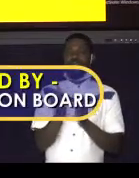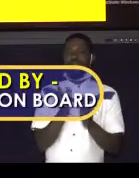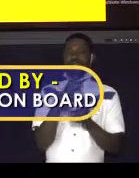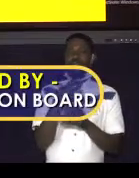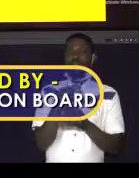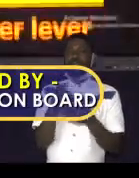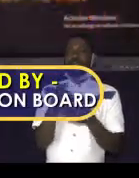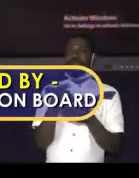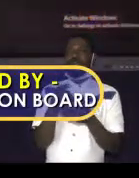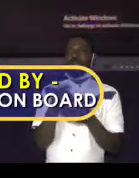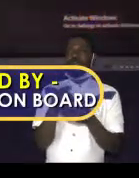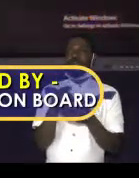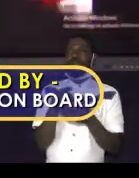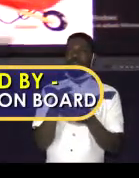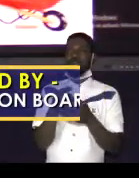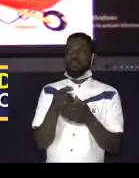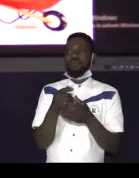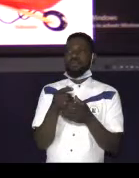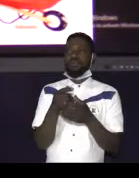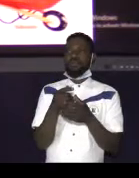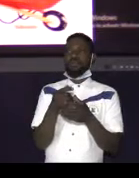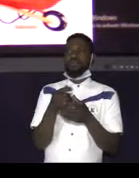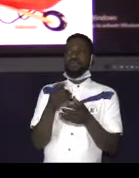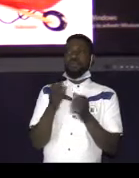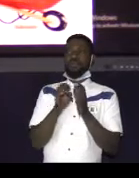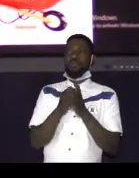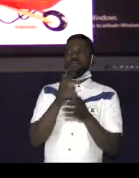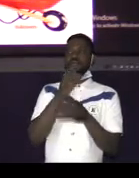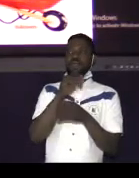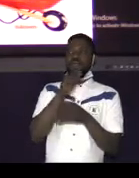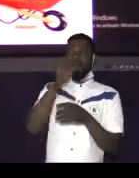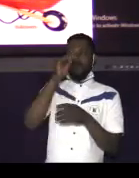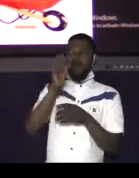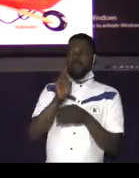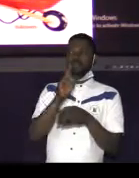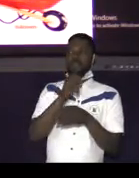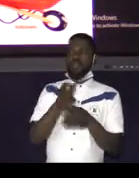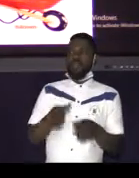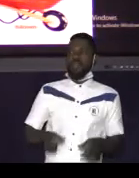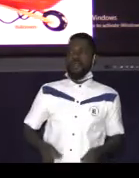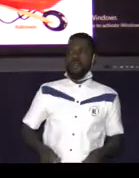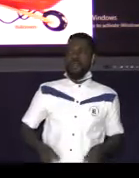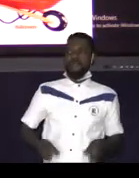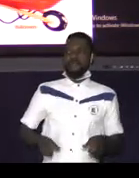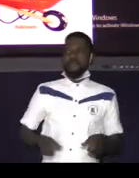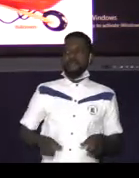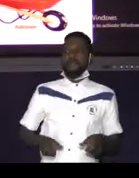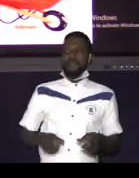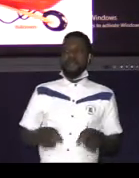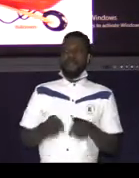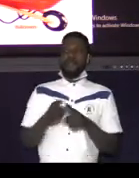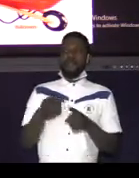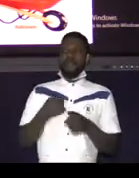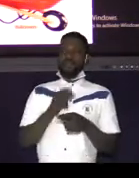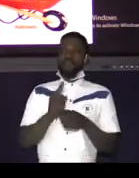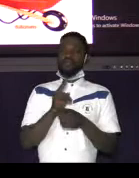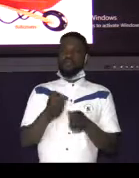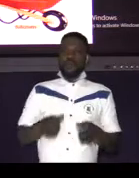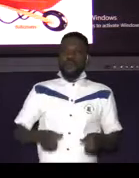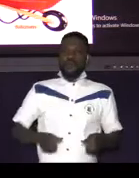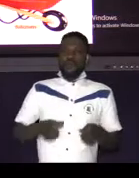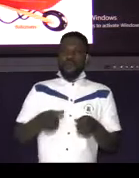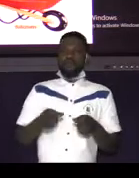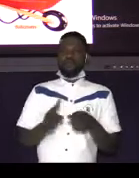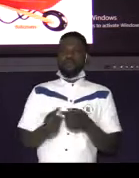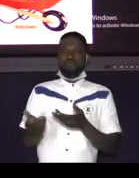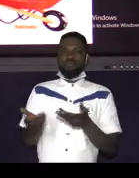second class level. Now let's look at some examples. Examples are a boy using a wheelbarrow. Like we use wheelbarrow to pack the tubers